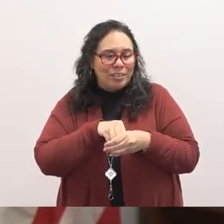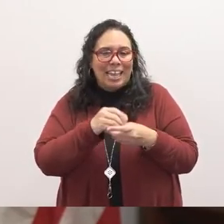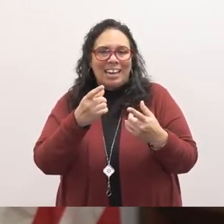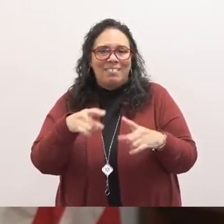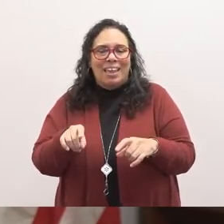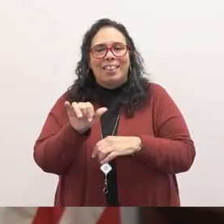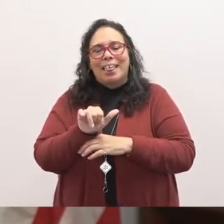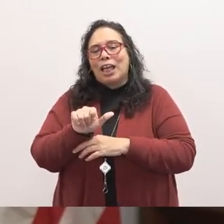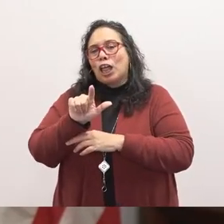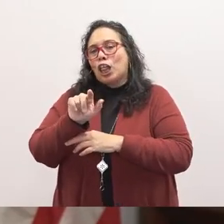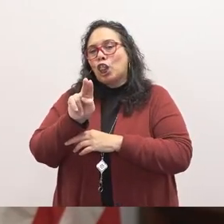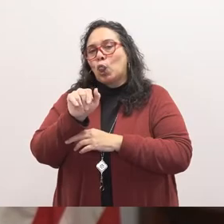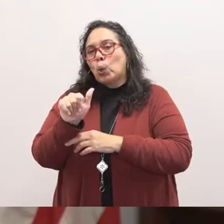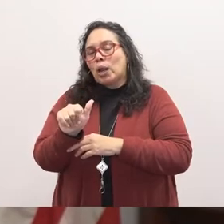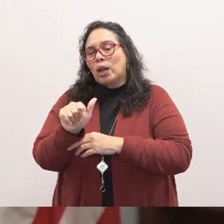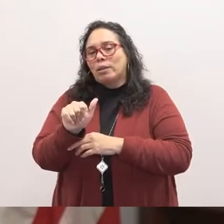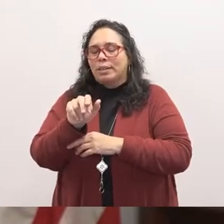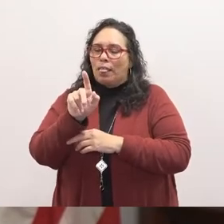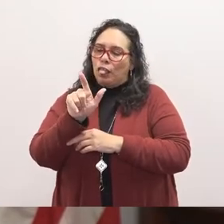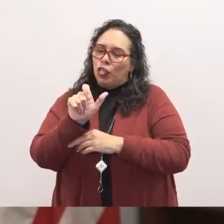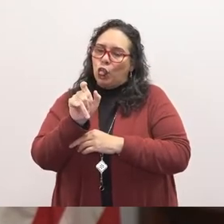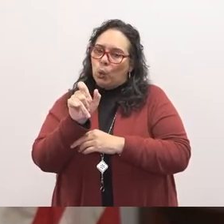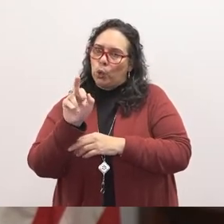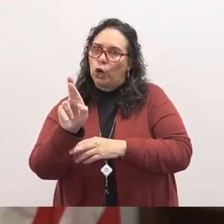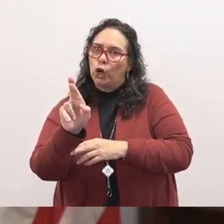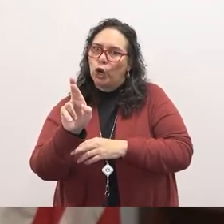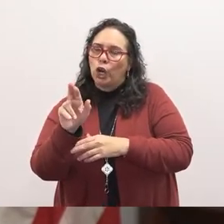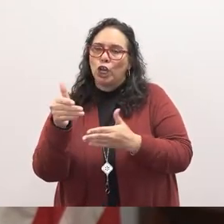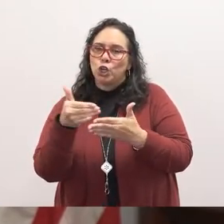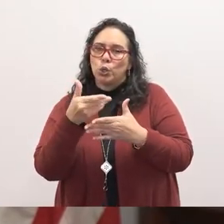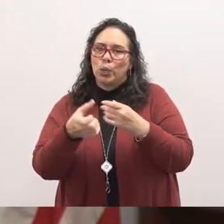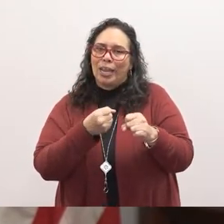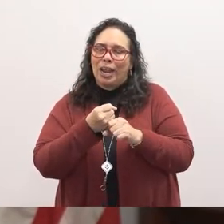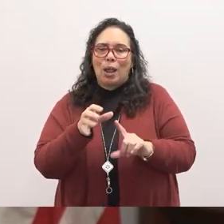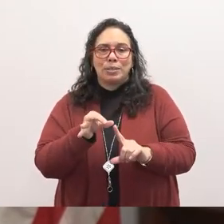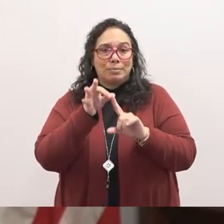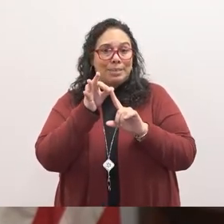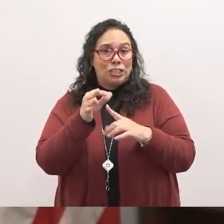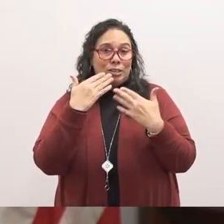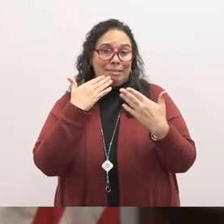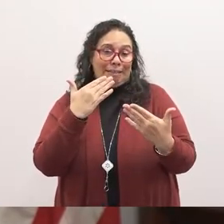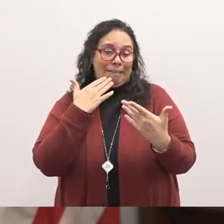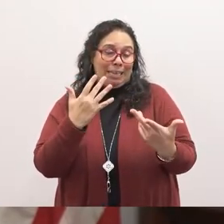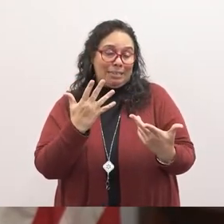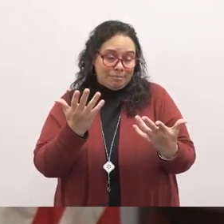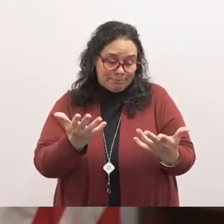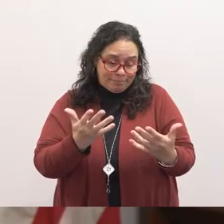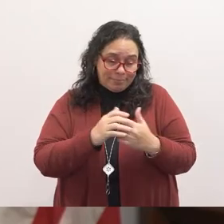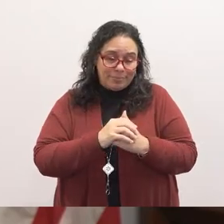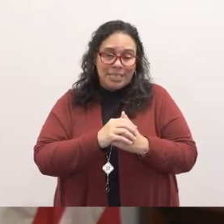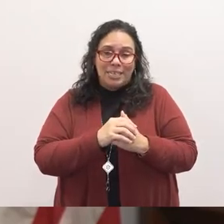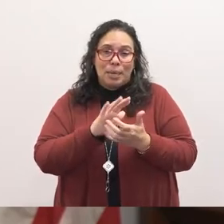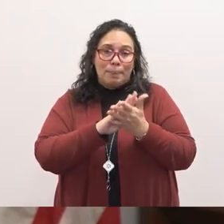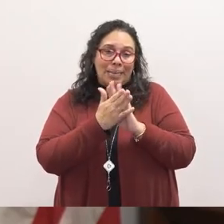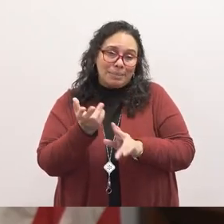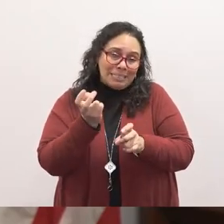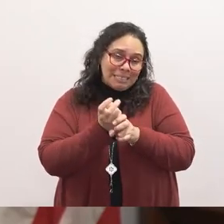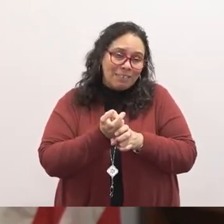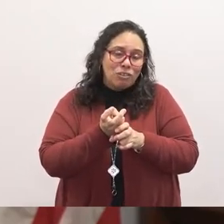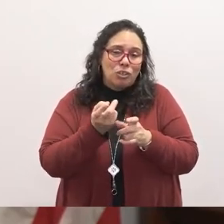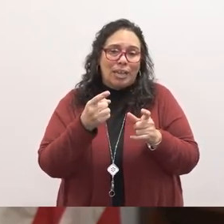like Lunar New Year, right? So I was saving the special sort of thank you to, it doesn't happen, or it becomes very difficult to